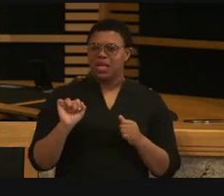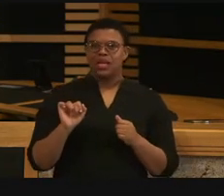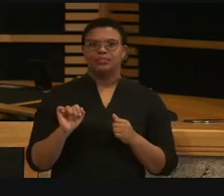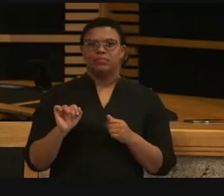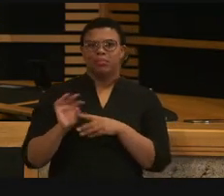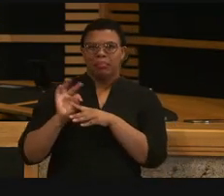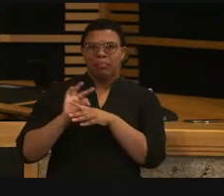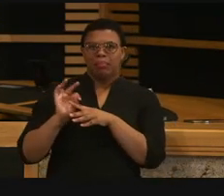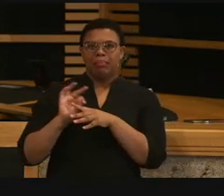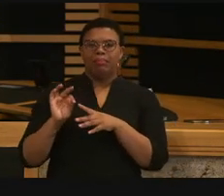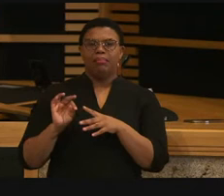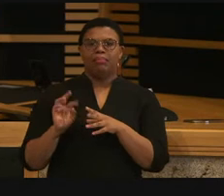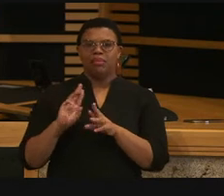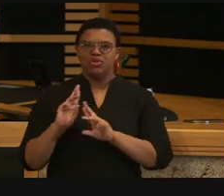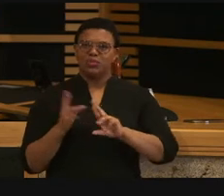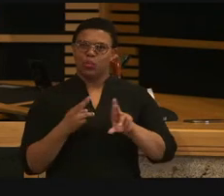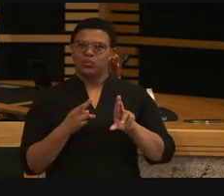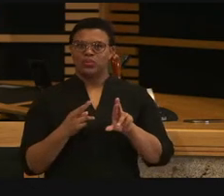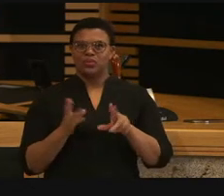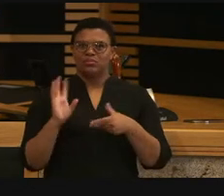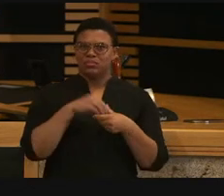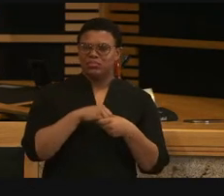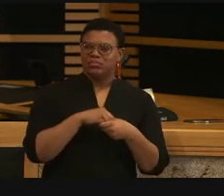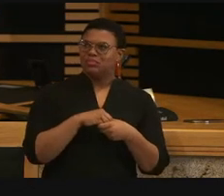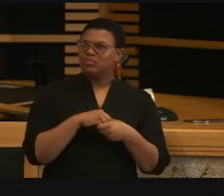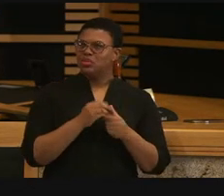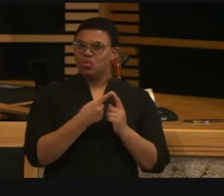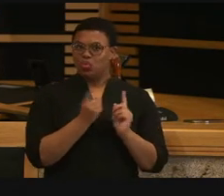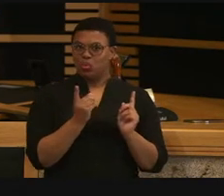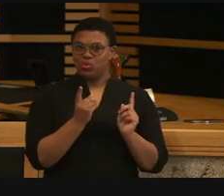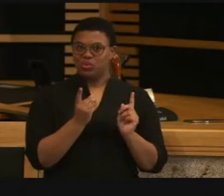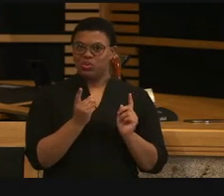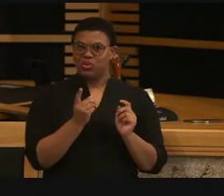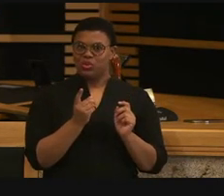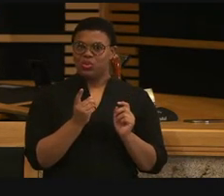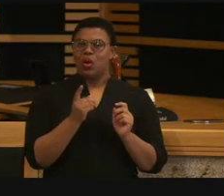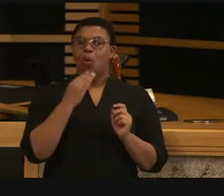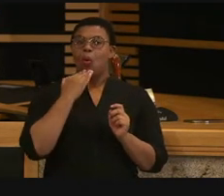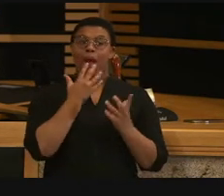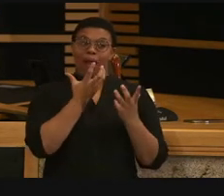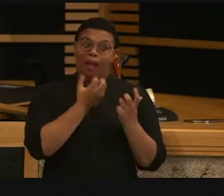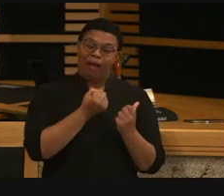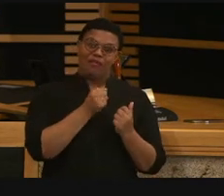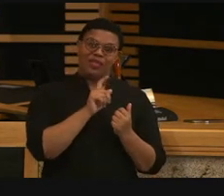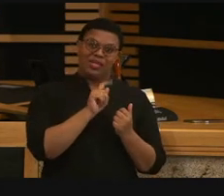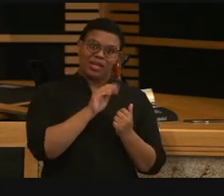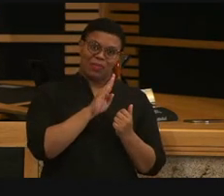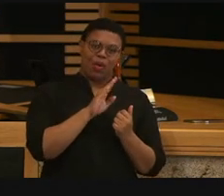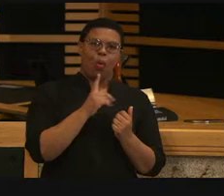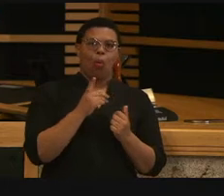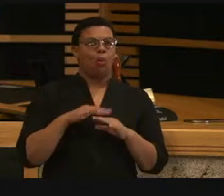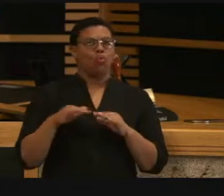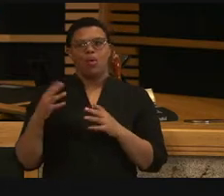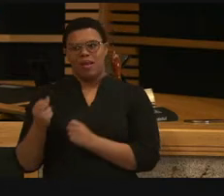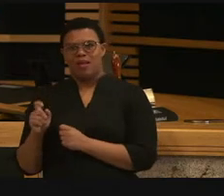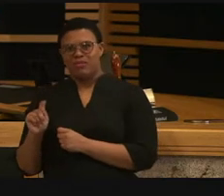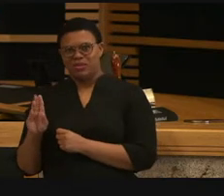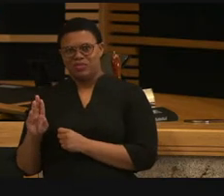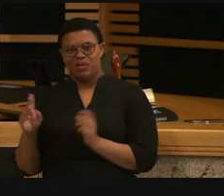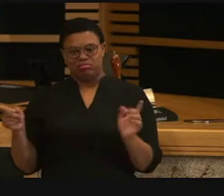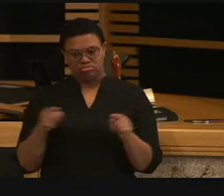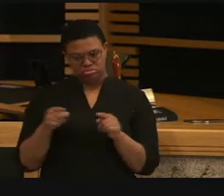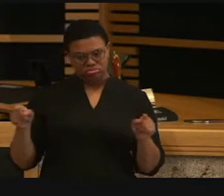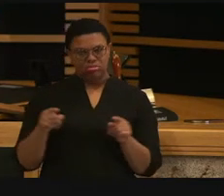the engagement with those infected and affected by TB, communities and civil societies to